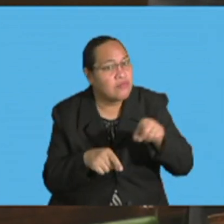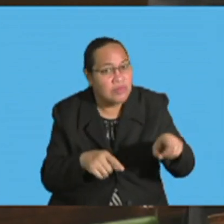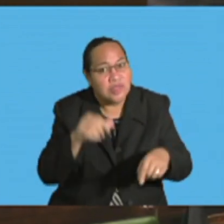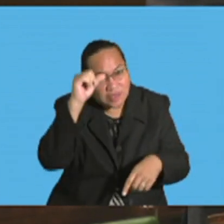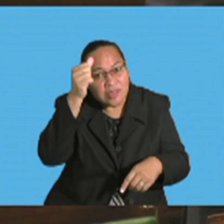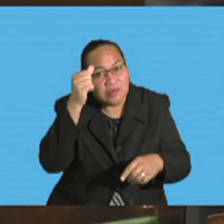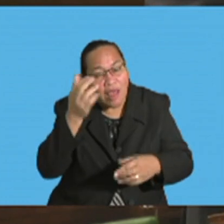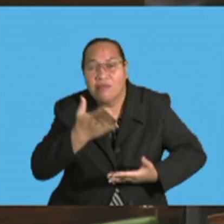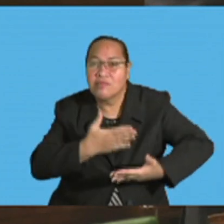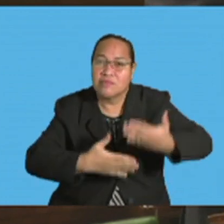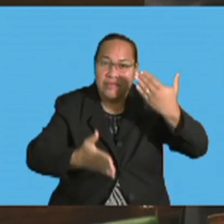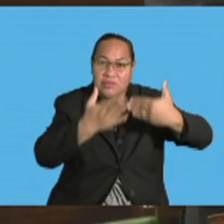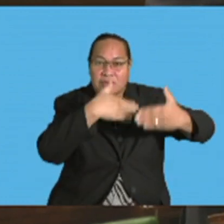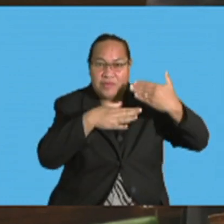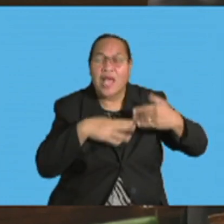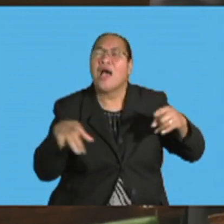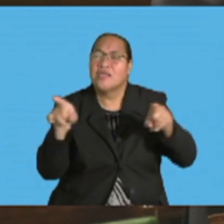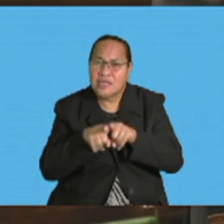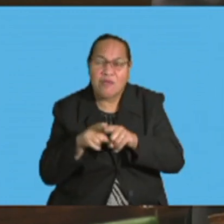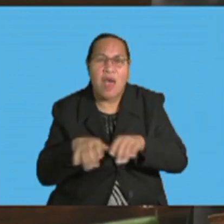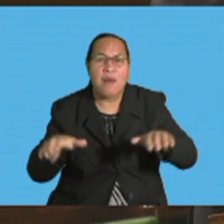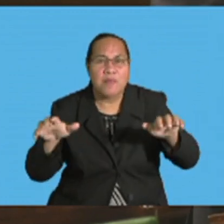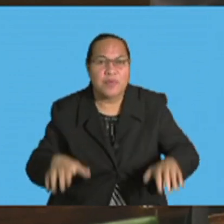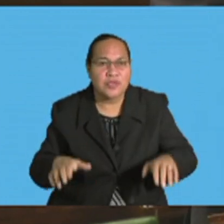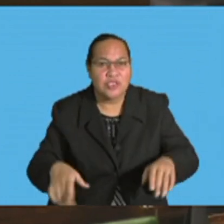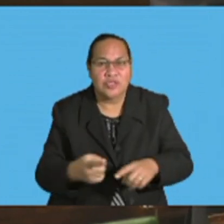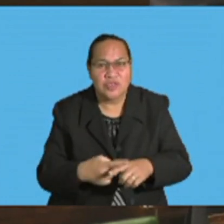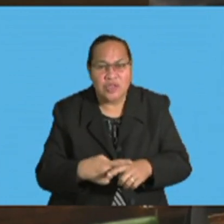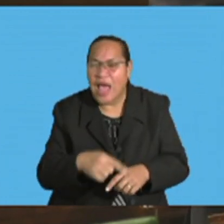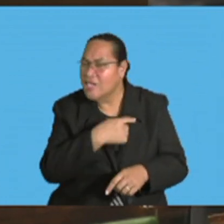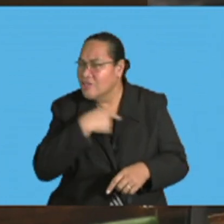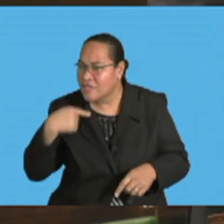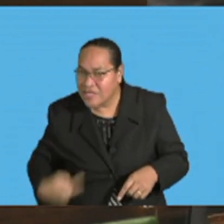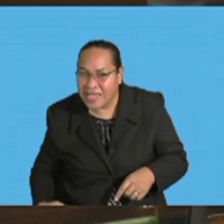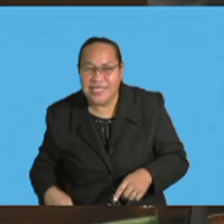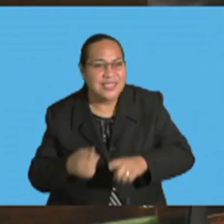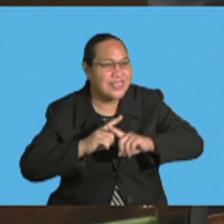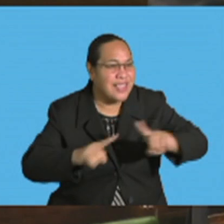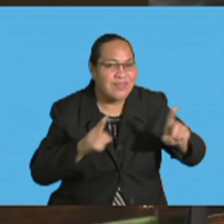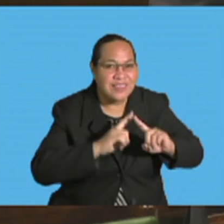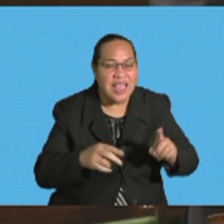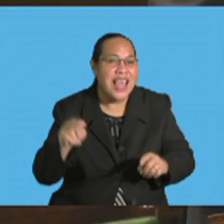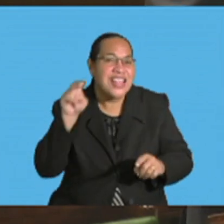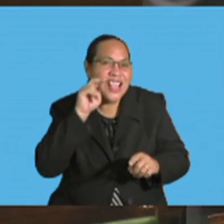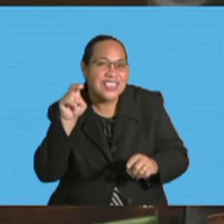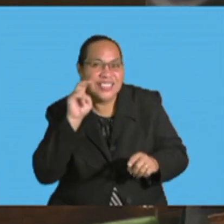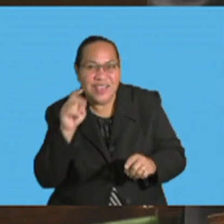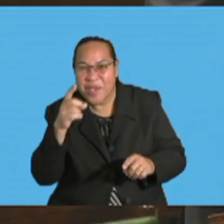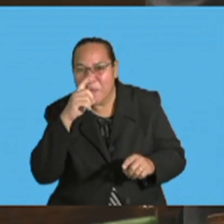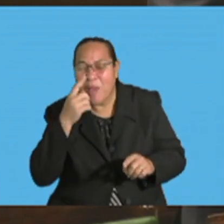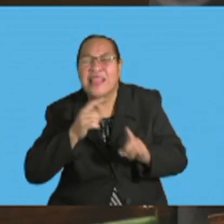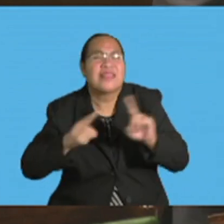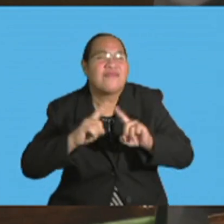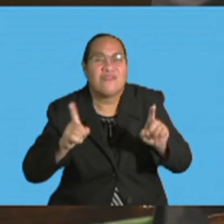Indo-Fijians, as did the ancestors of the British, the Chinese, the ancestors of the Nigerians, and every other